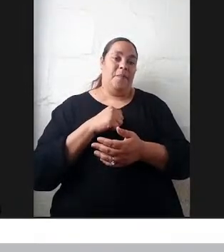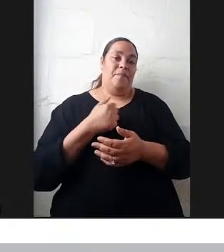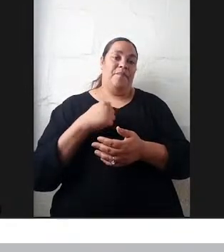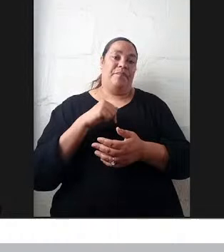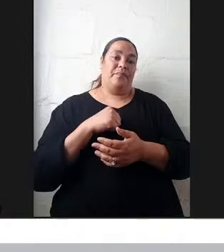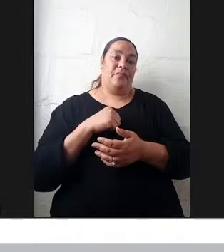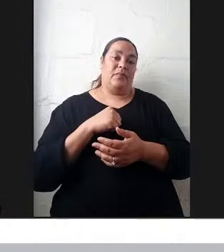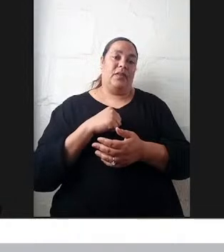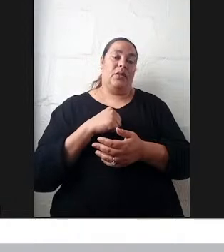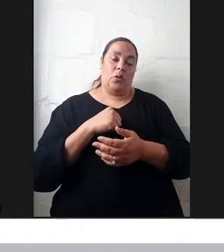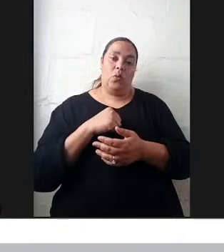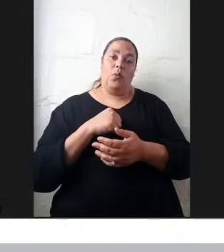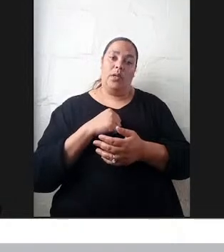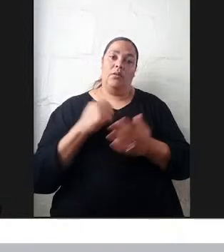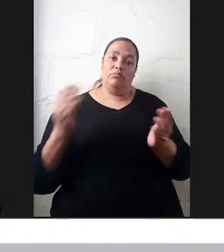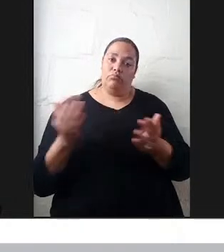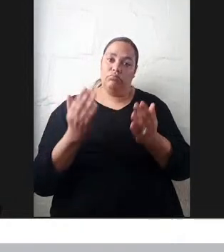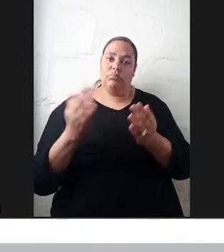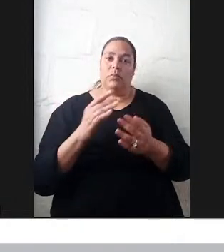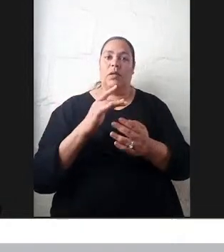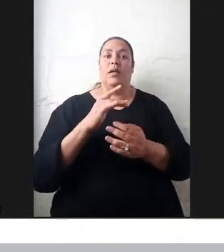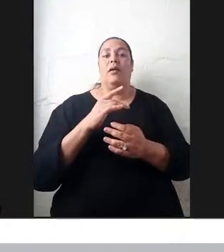insist that when the